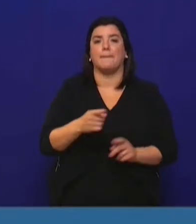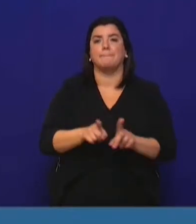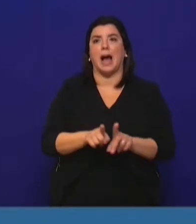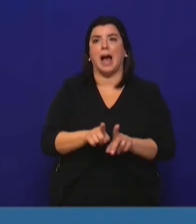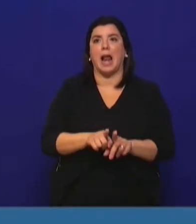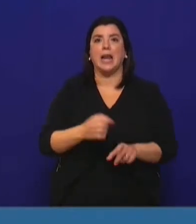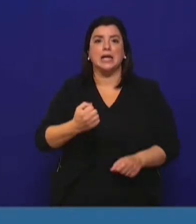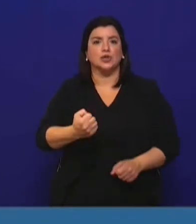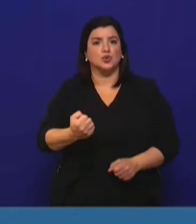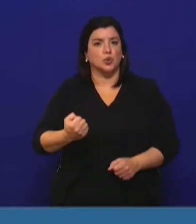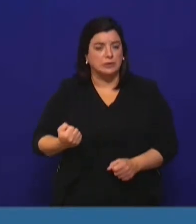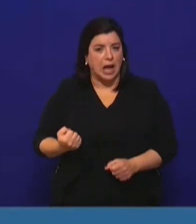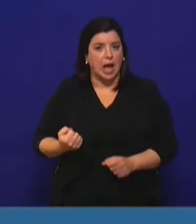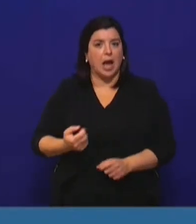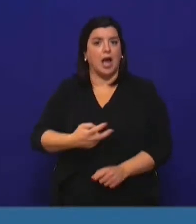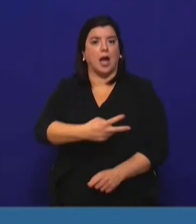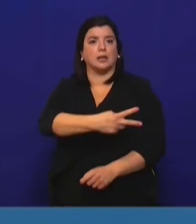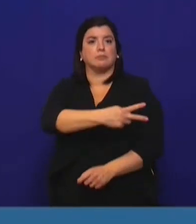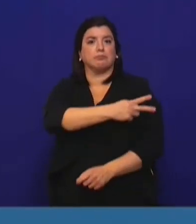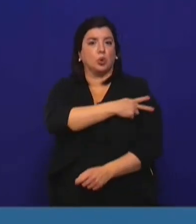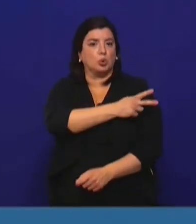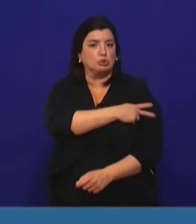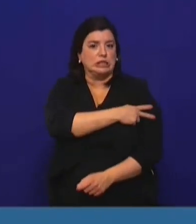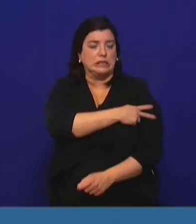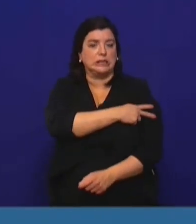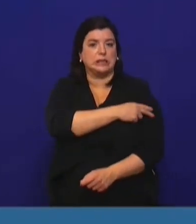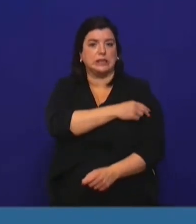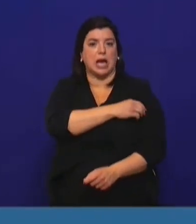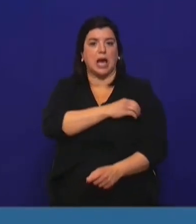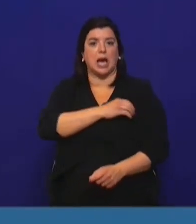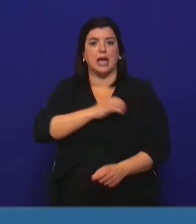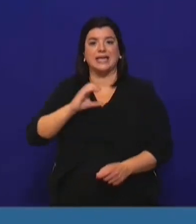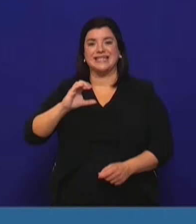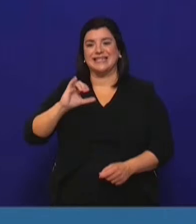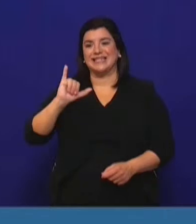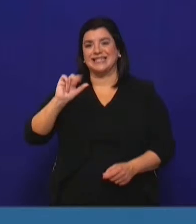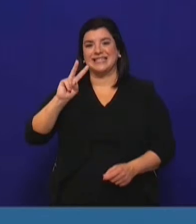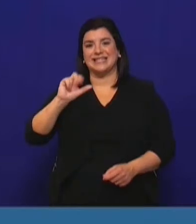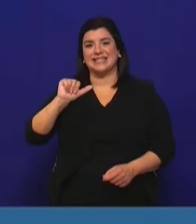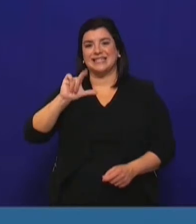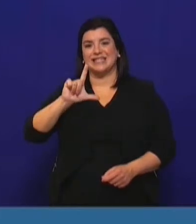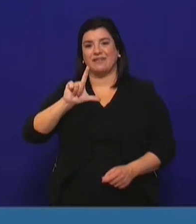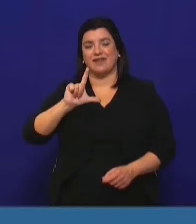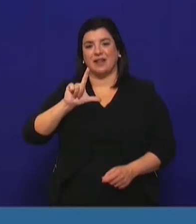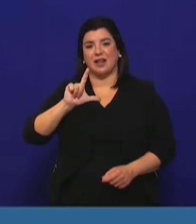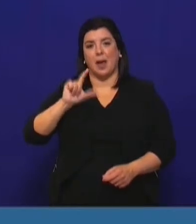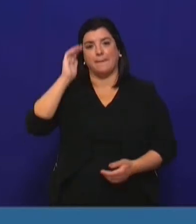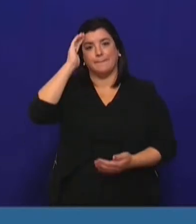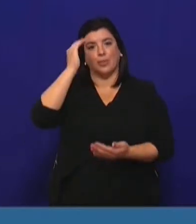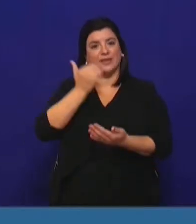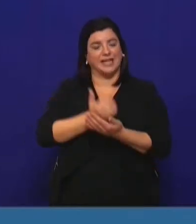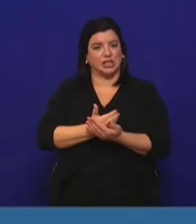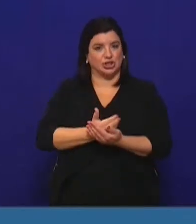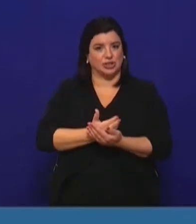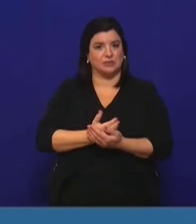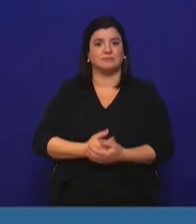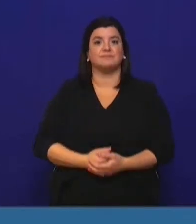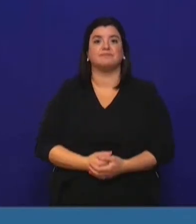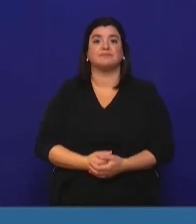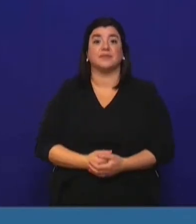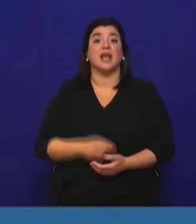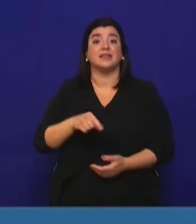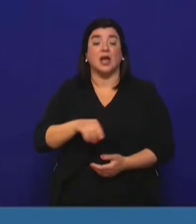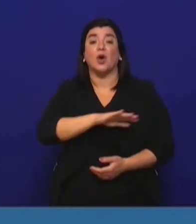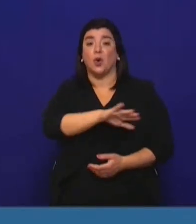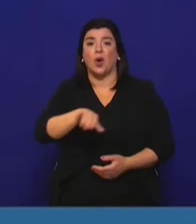il-Pulizija, il-Civil Protection u dawn kollha huma n-nies li qegħdin nibdew inlaqmuhom ukoll bħala